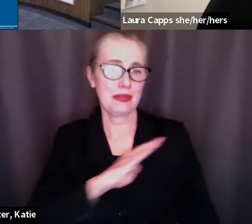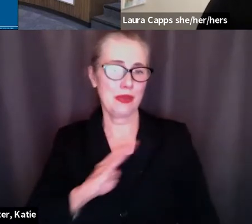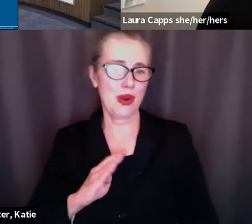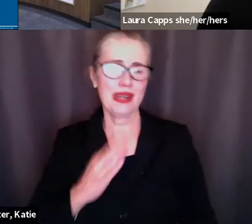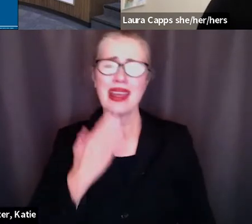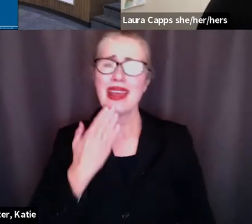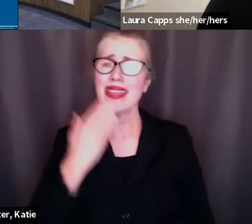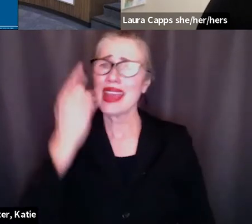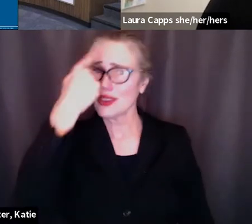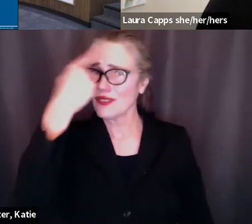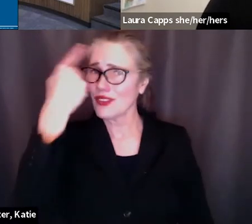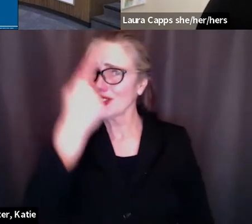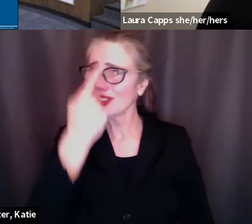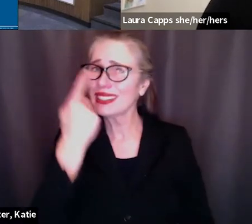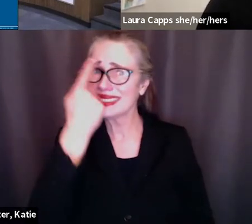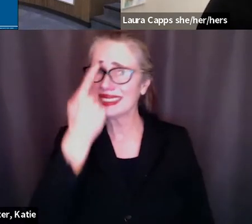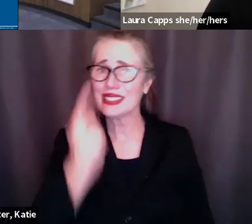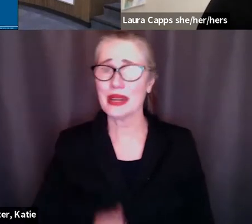consideration